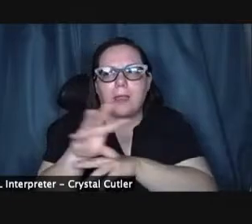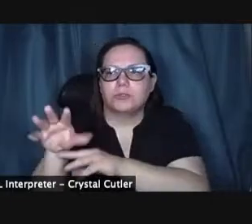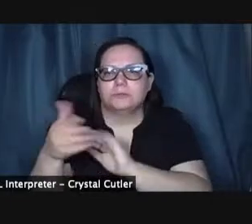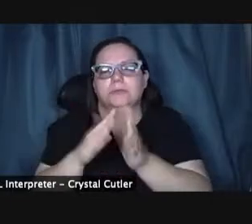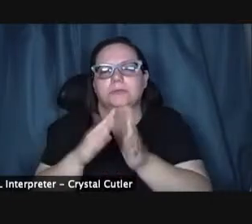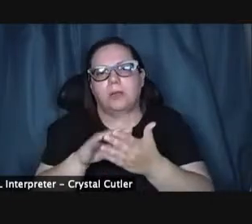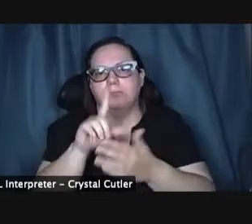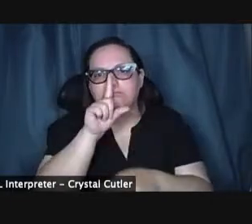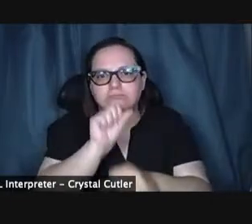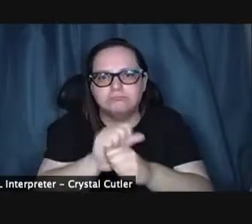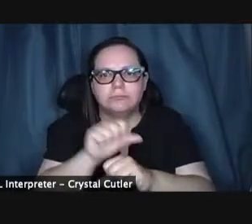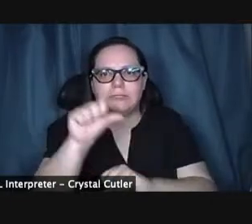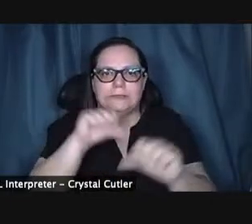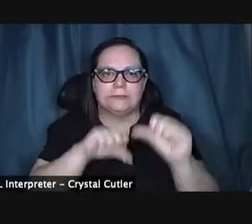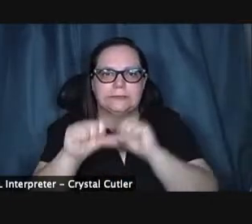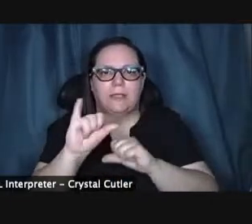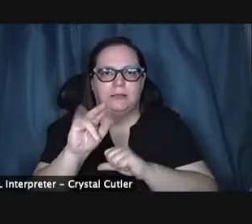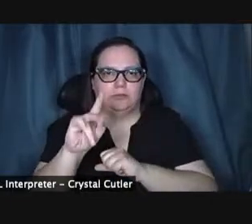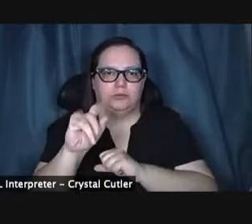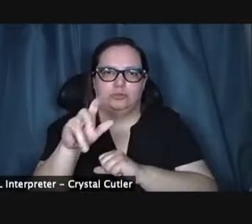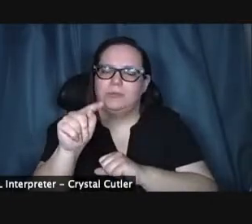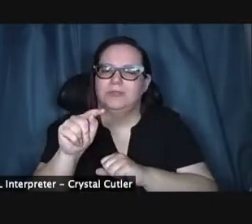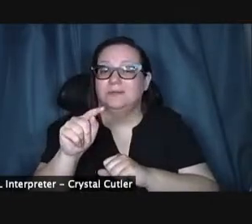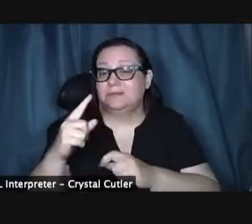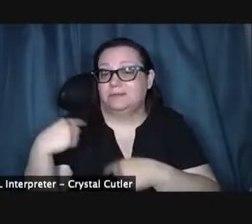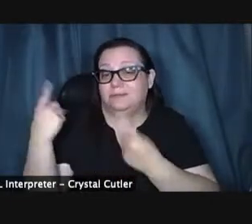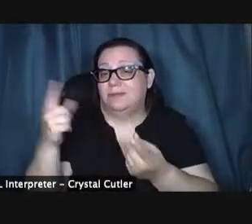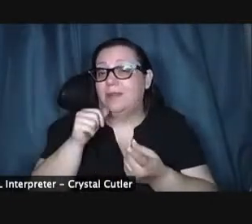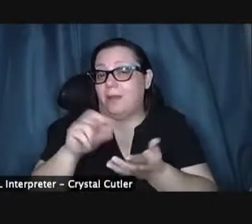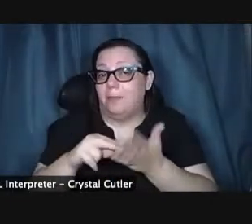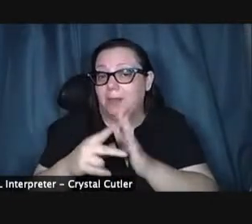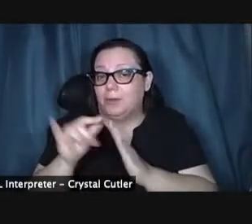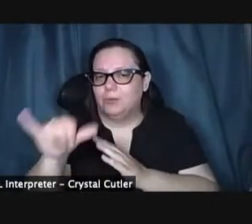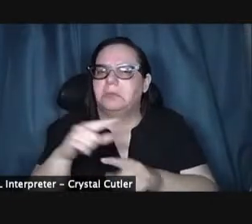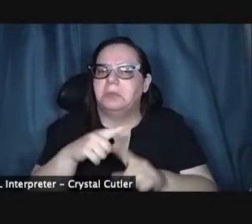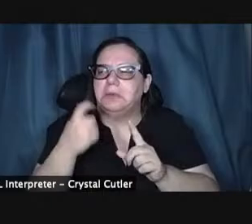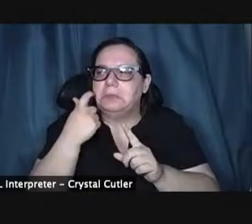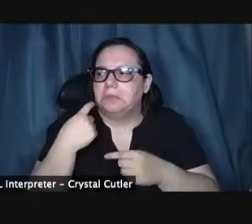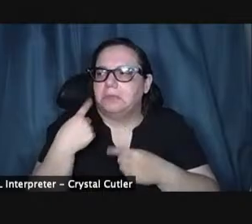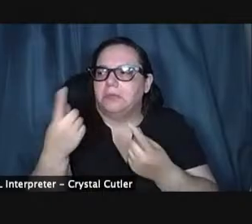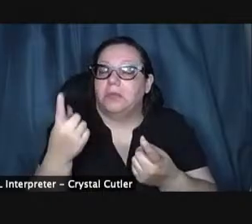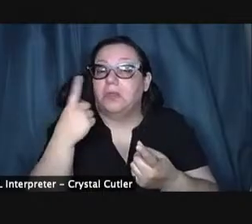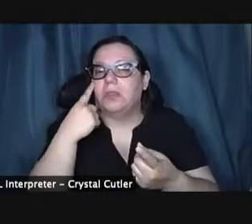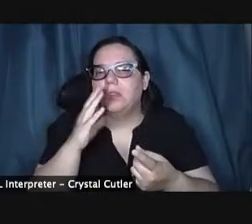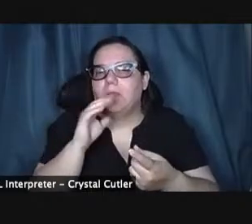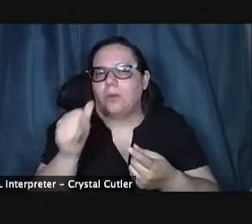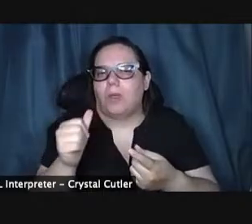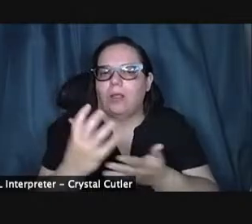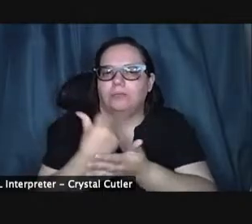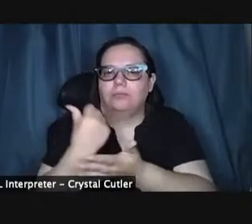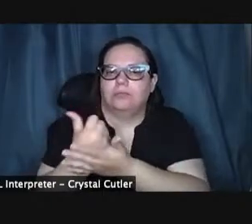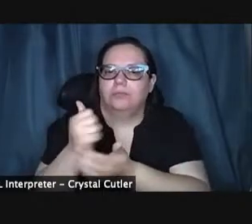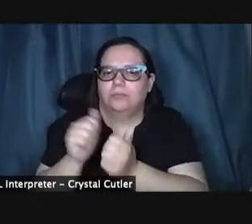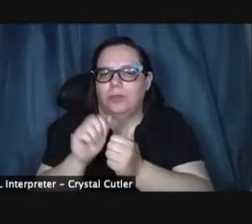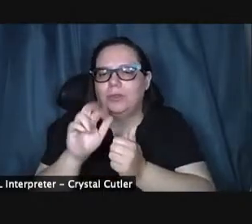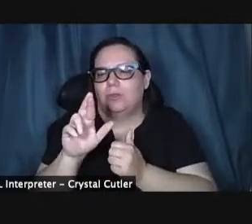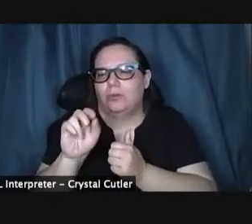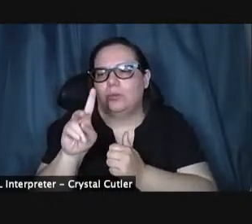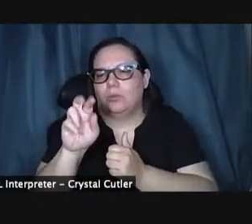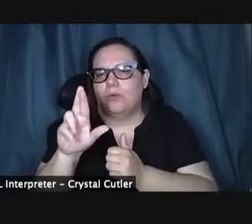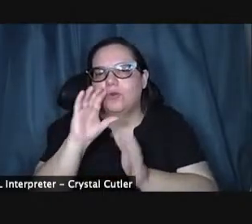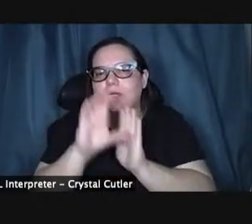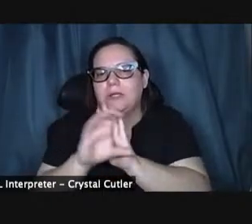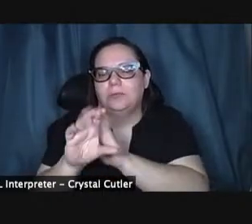but it's critical data. We're working closely with the rover imaging team. All that data, rover imaging data, is going to go